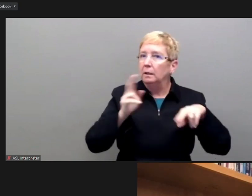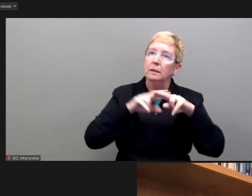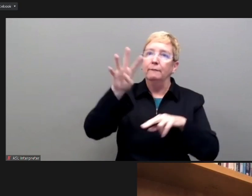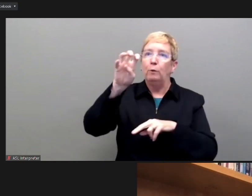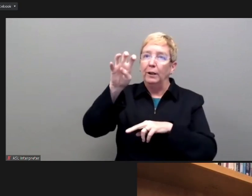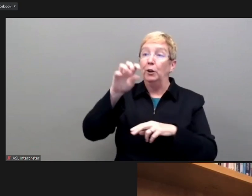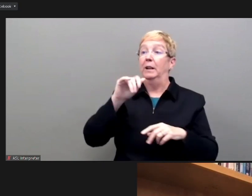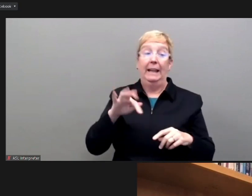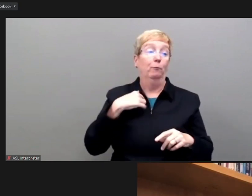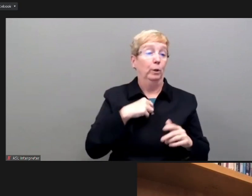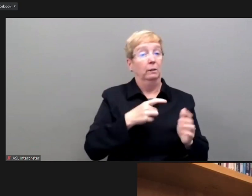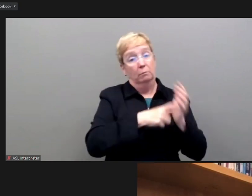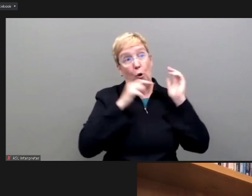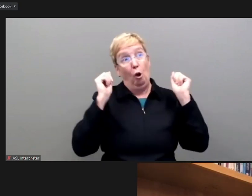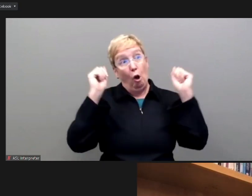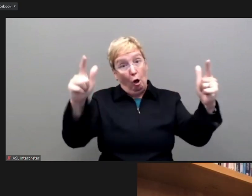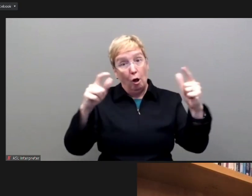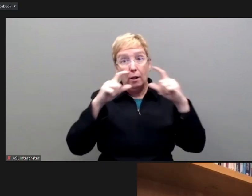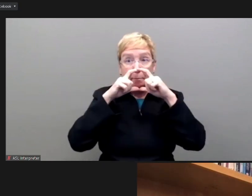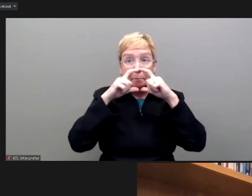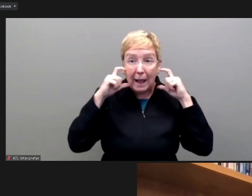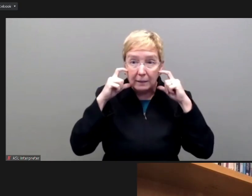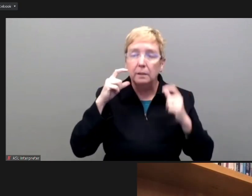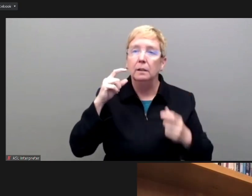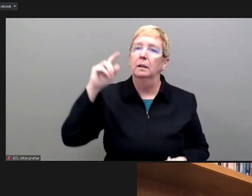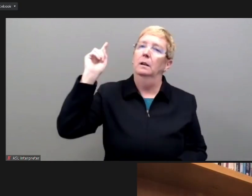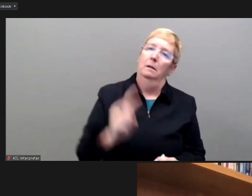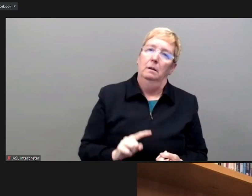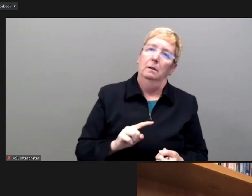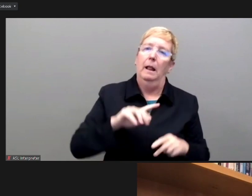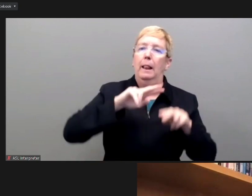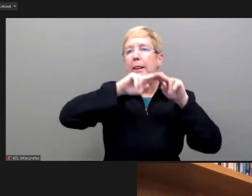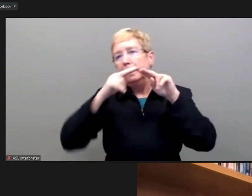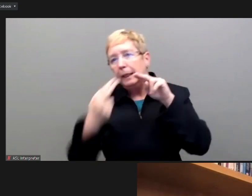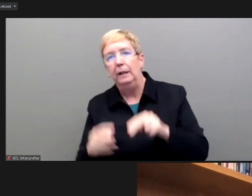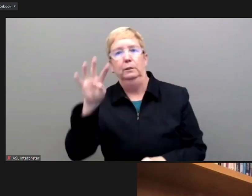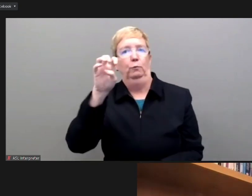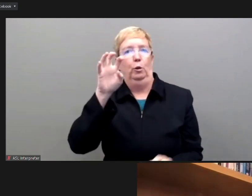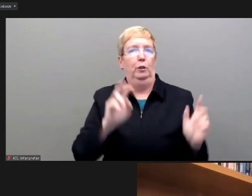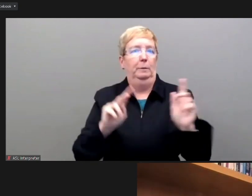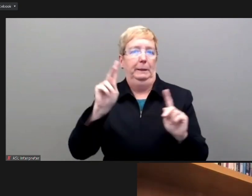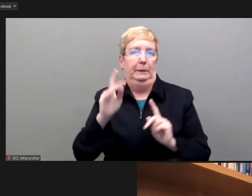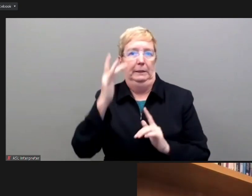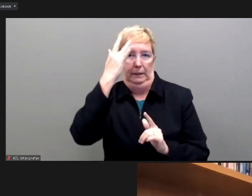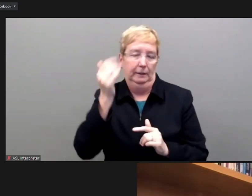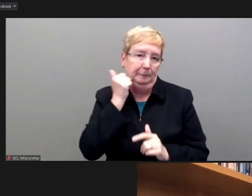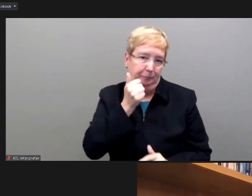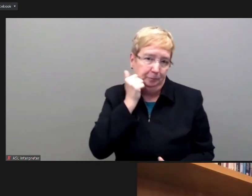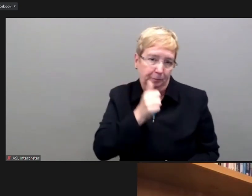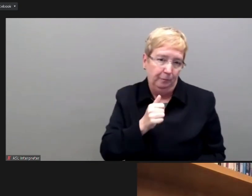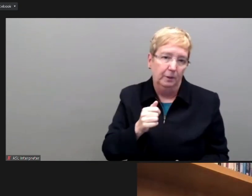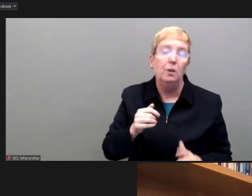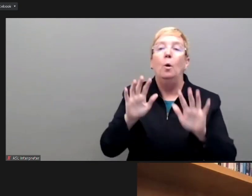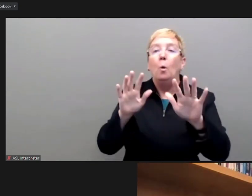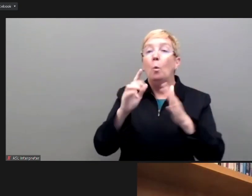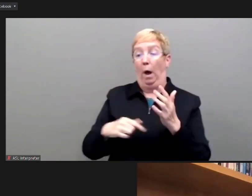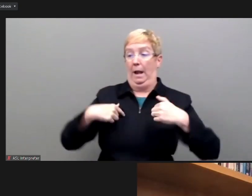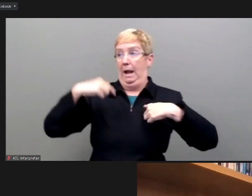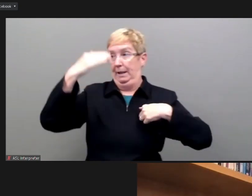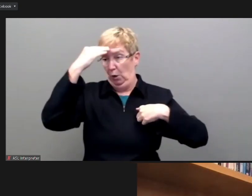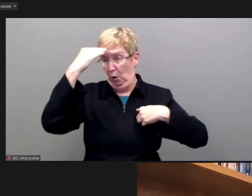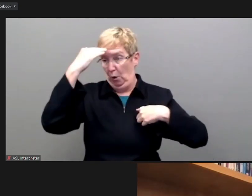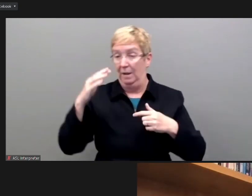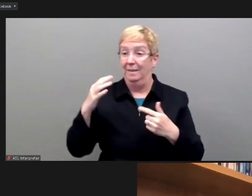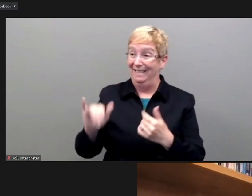400 more a day. So we actually do that math and plot it out. What I know is with this exponential